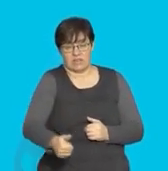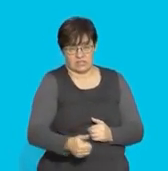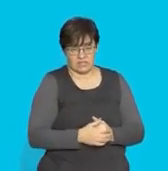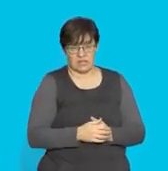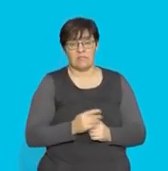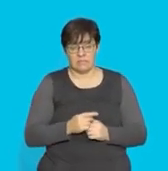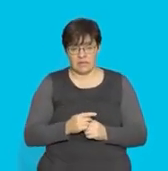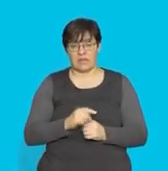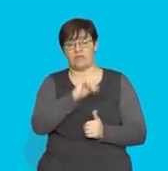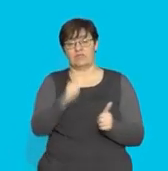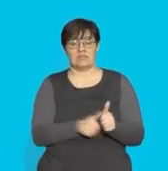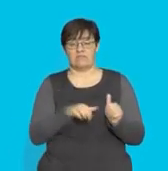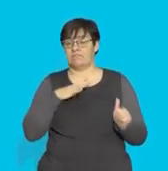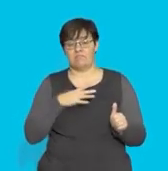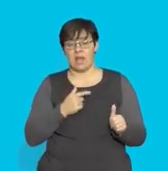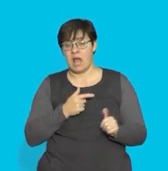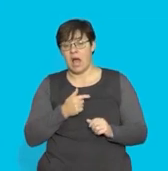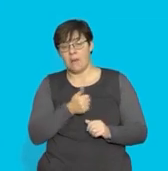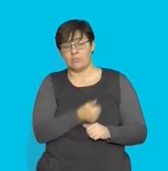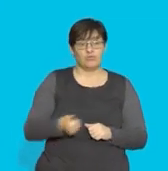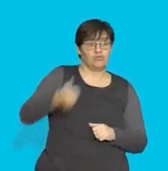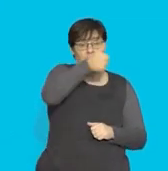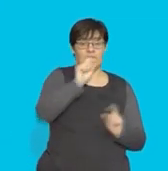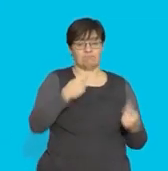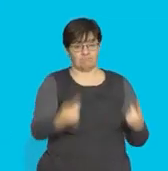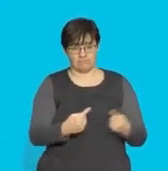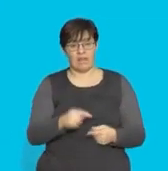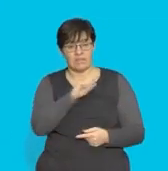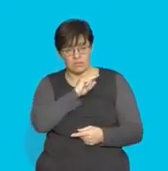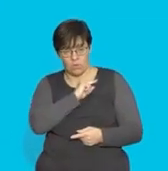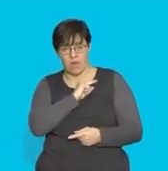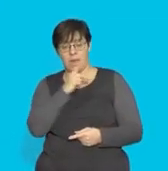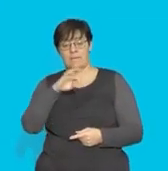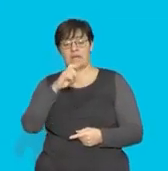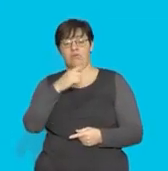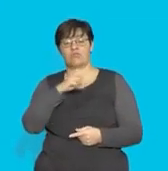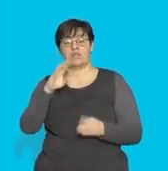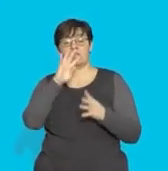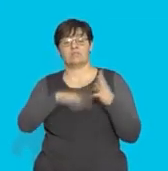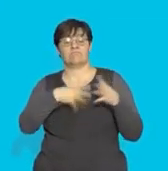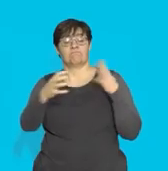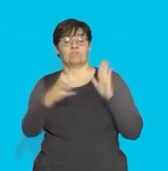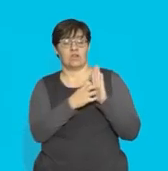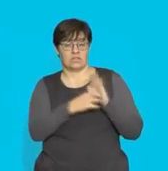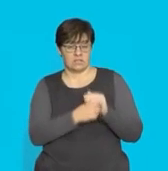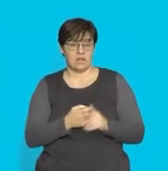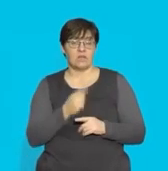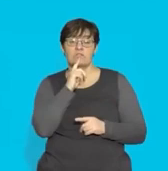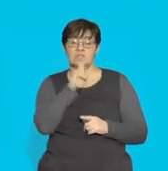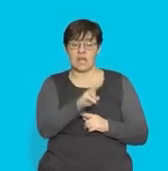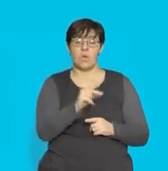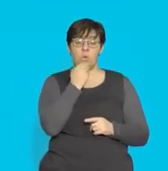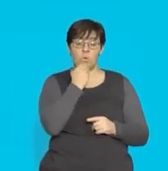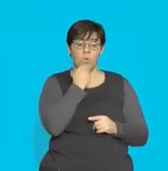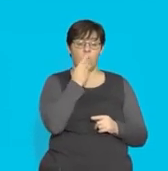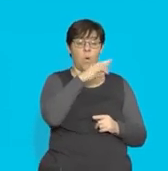next generation is the recessive allele. And that is the key to working with pedigree charts, is to first establish the individuals that